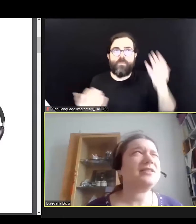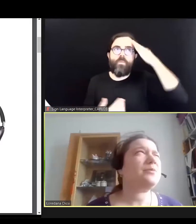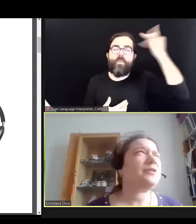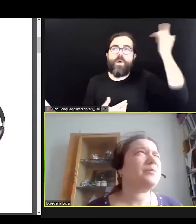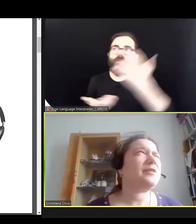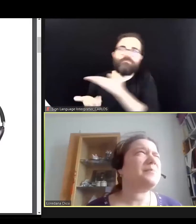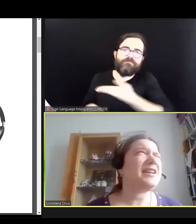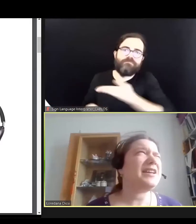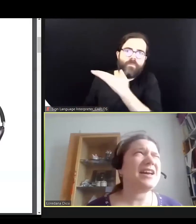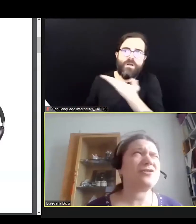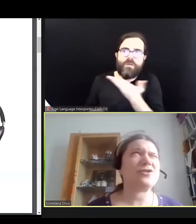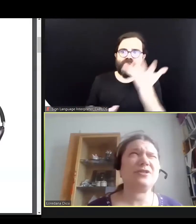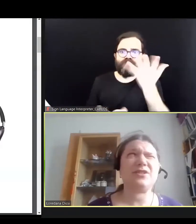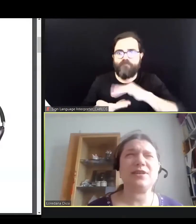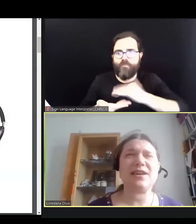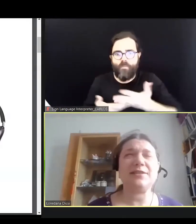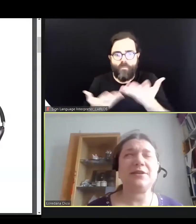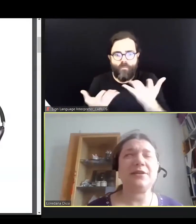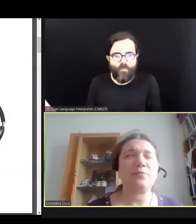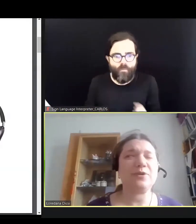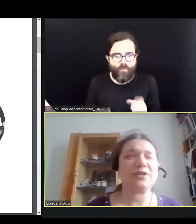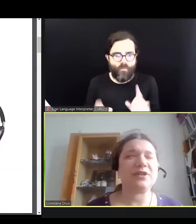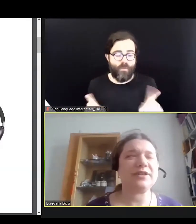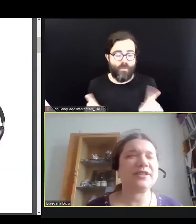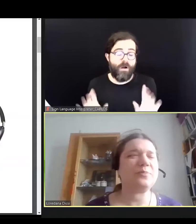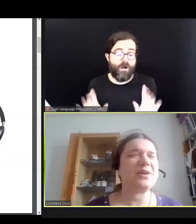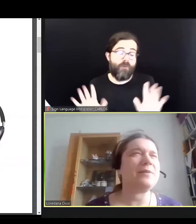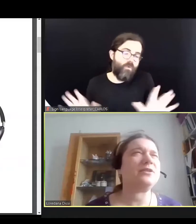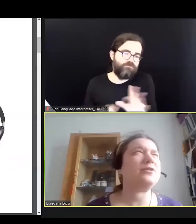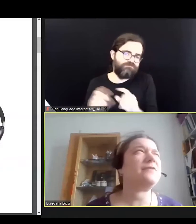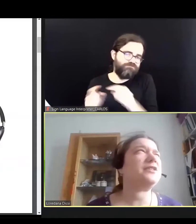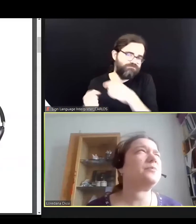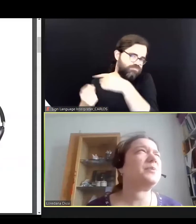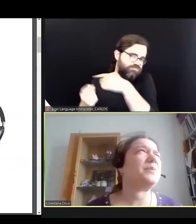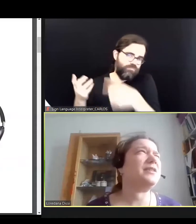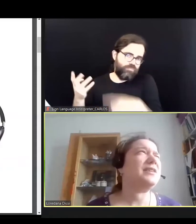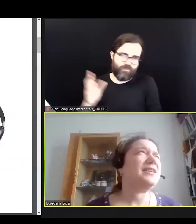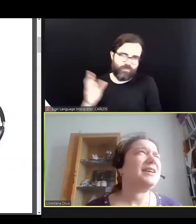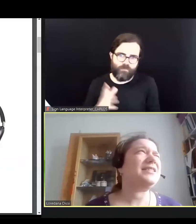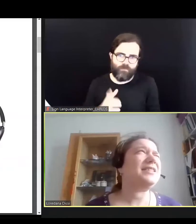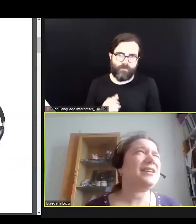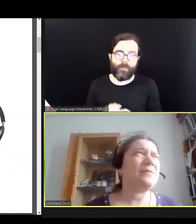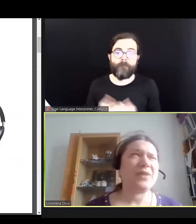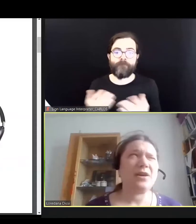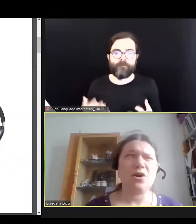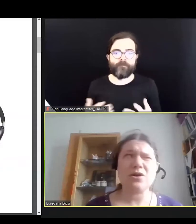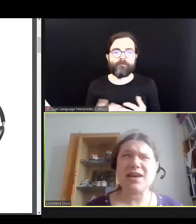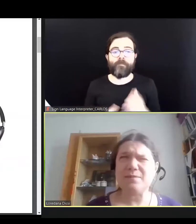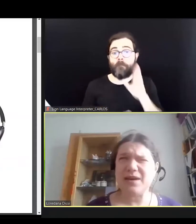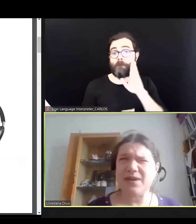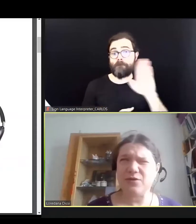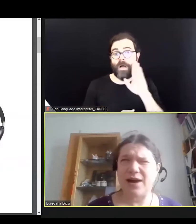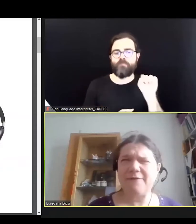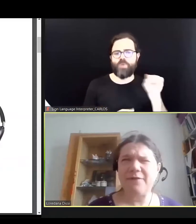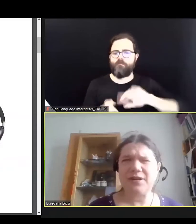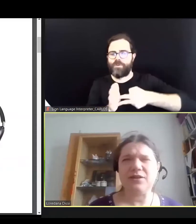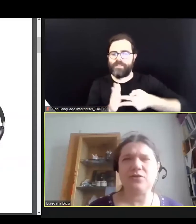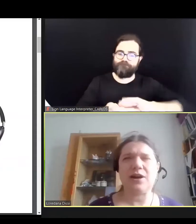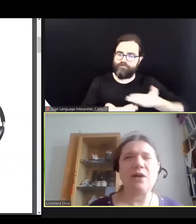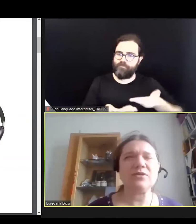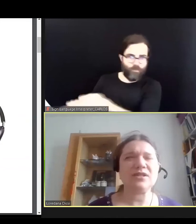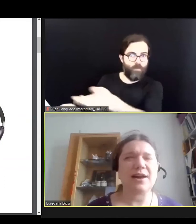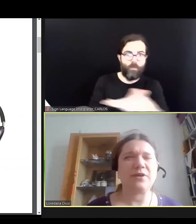there were many actions to gather computers to be able to give it to people. And then, okay, maybe you have in